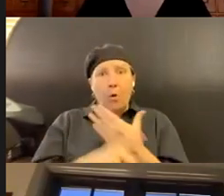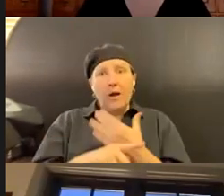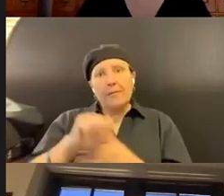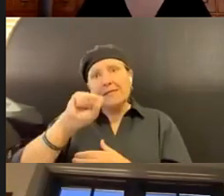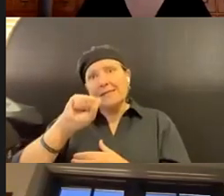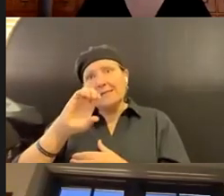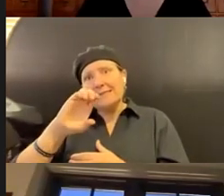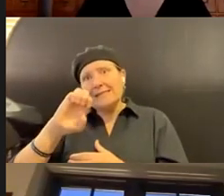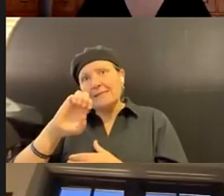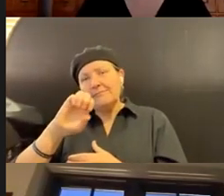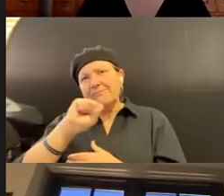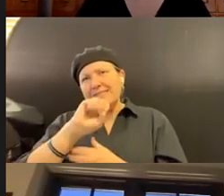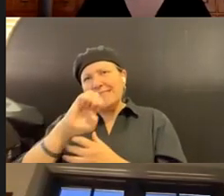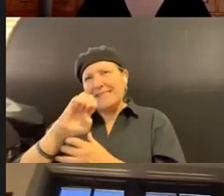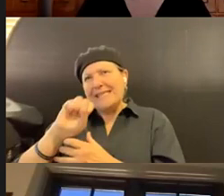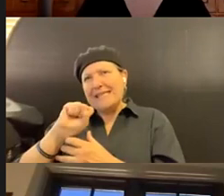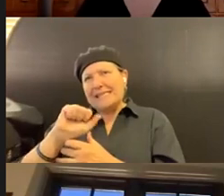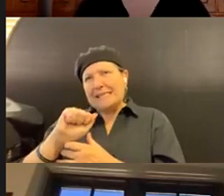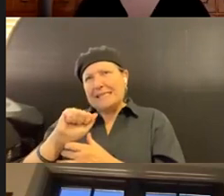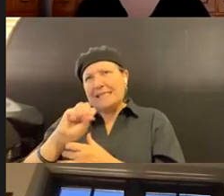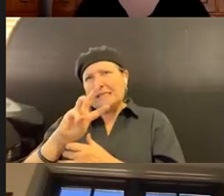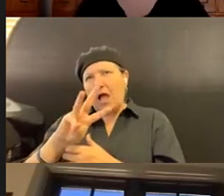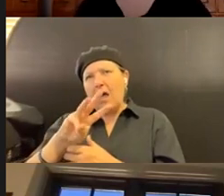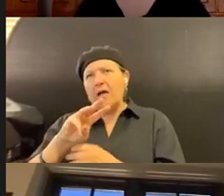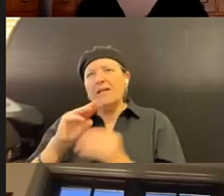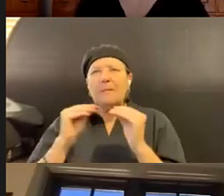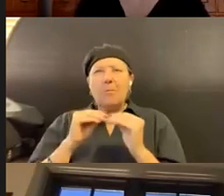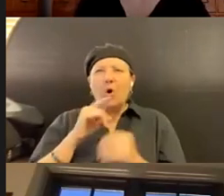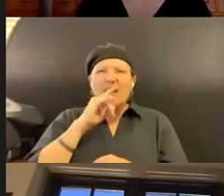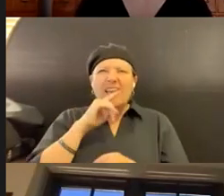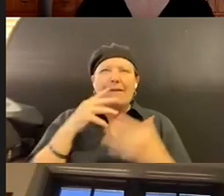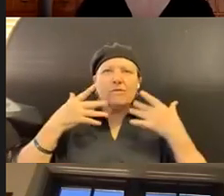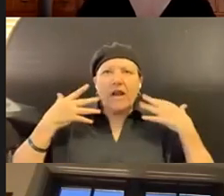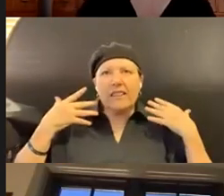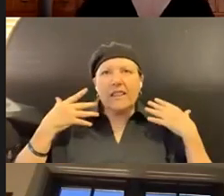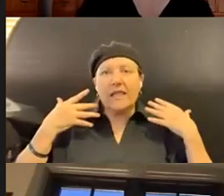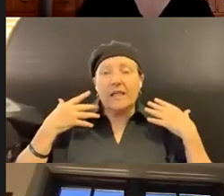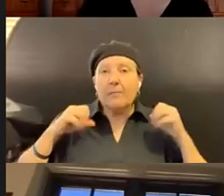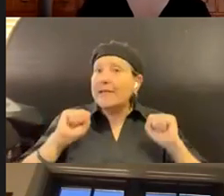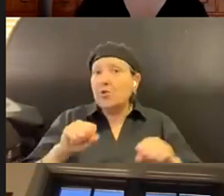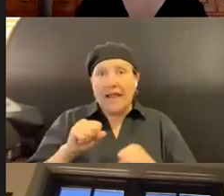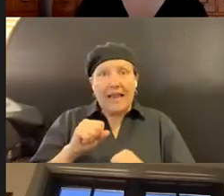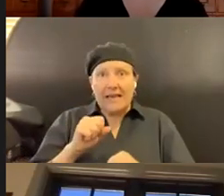And there's also just straight up emailing as well.